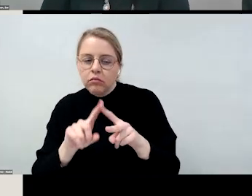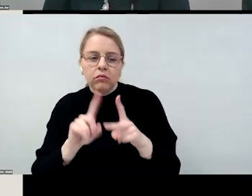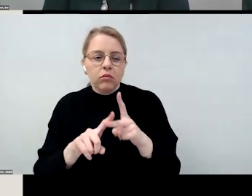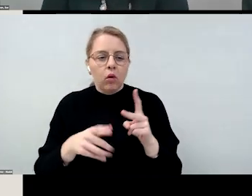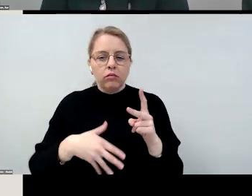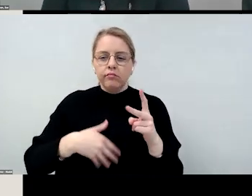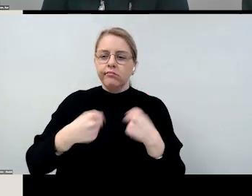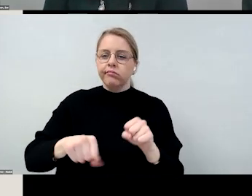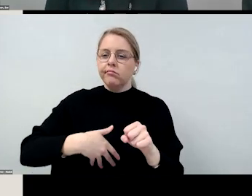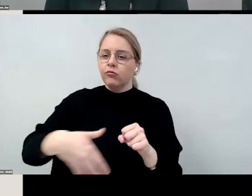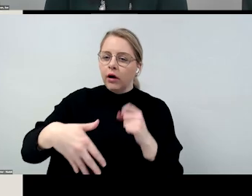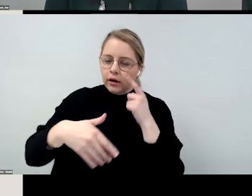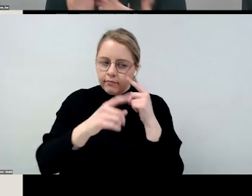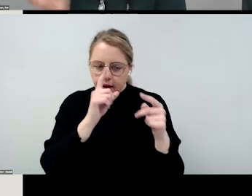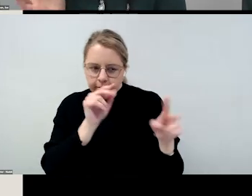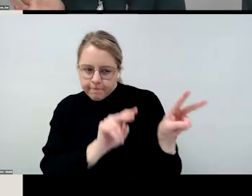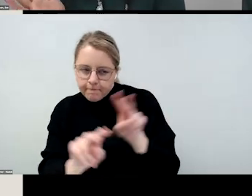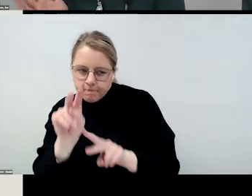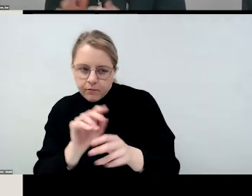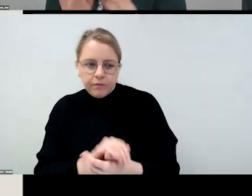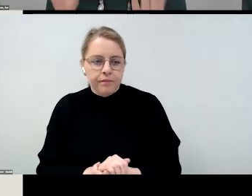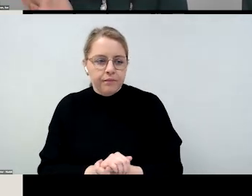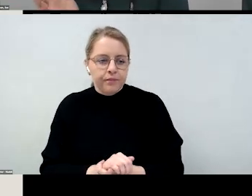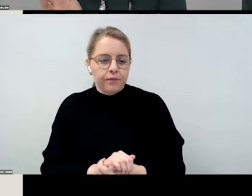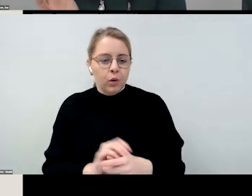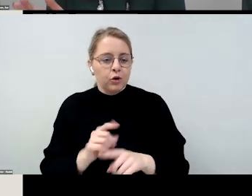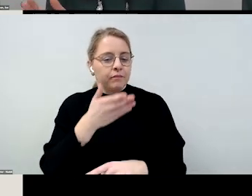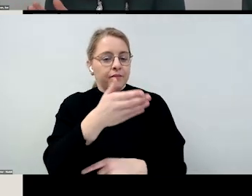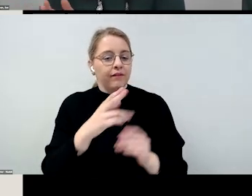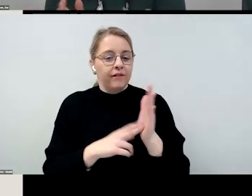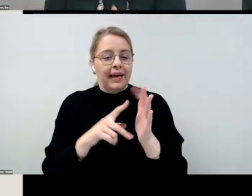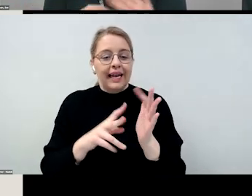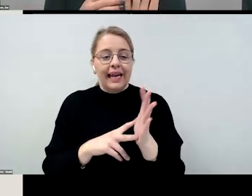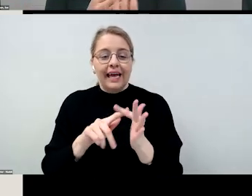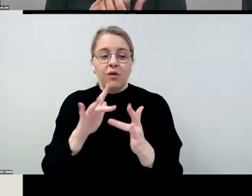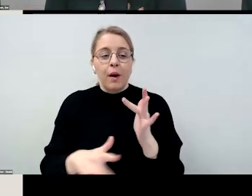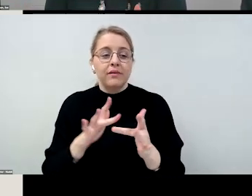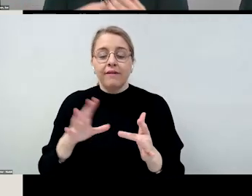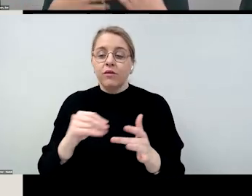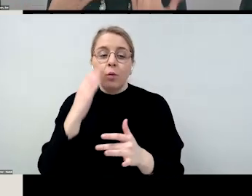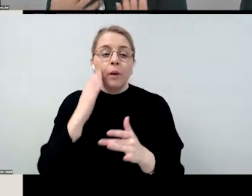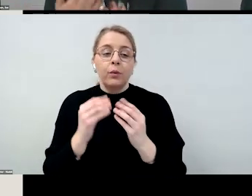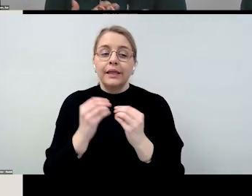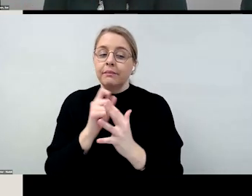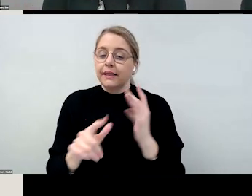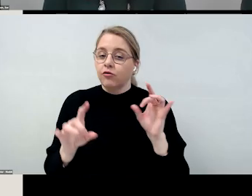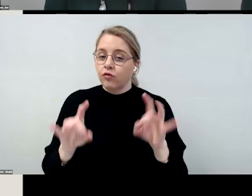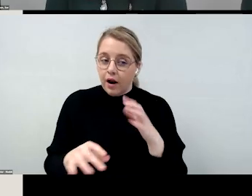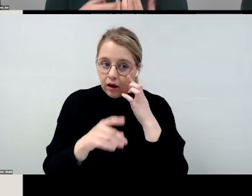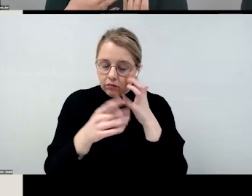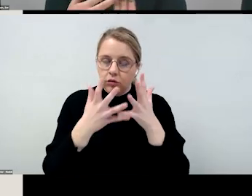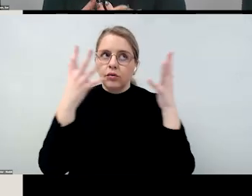Women with Disabilities Australia launched their Neve website, which again, it's a website in Easy Read, and it really provides lots of